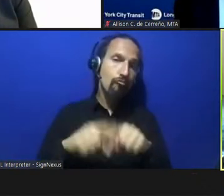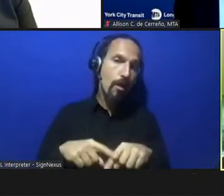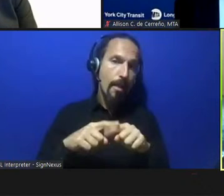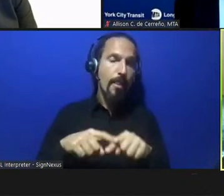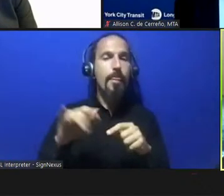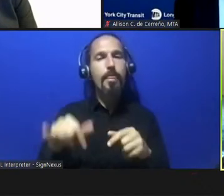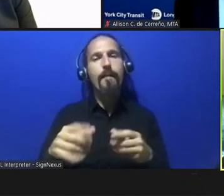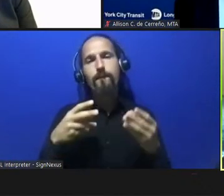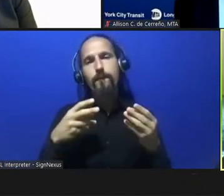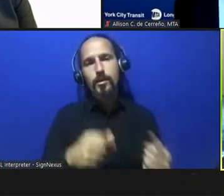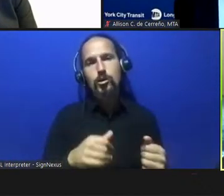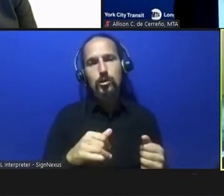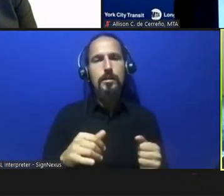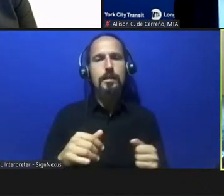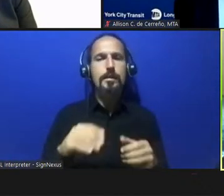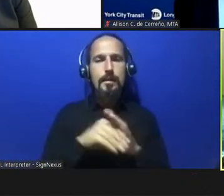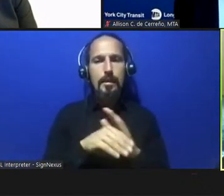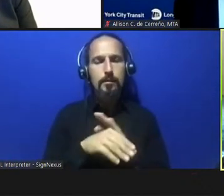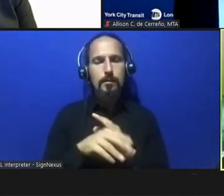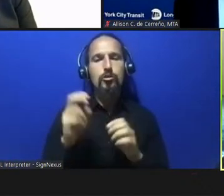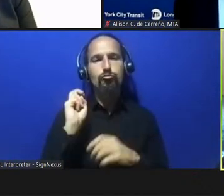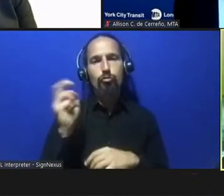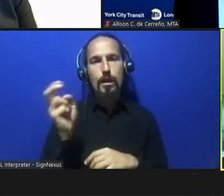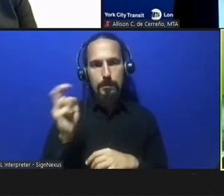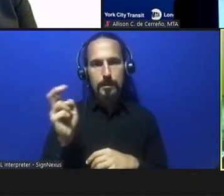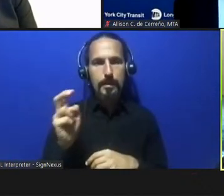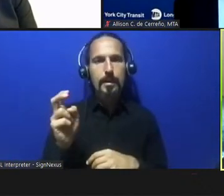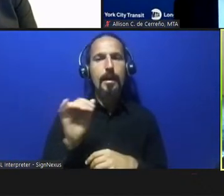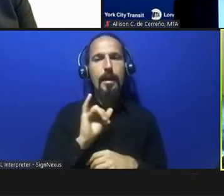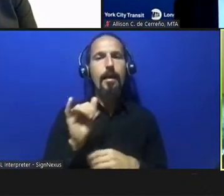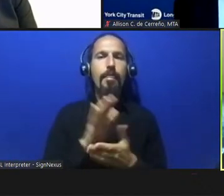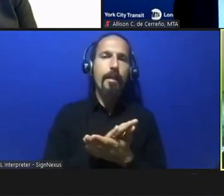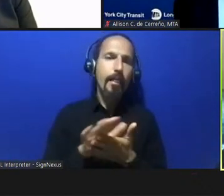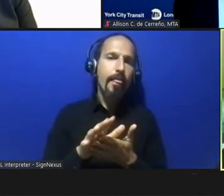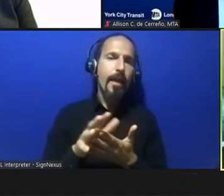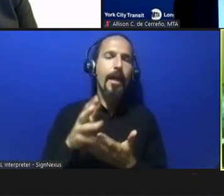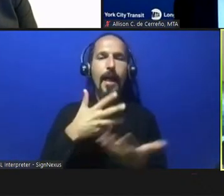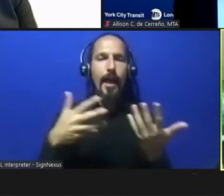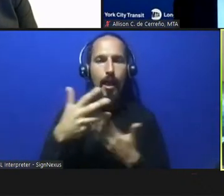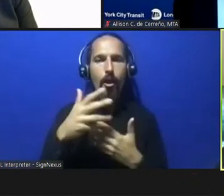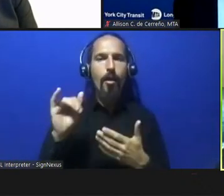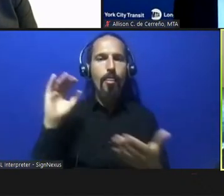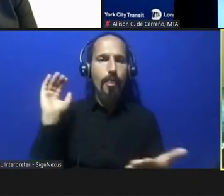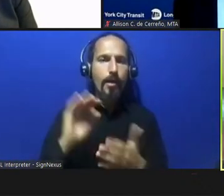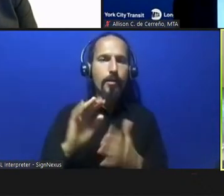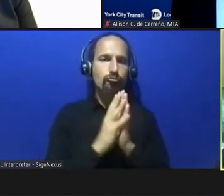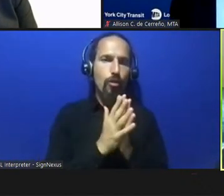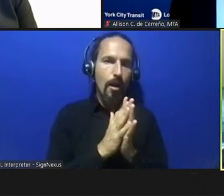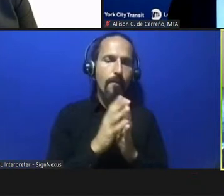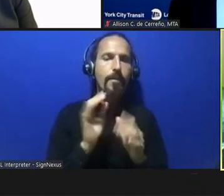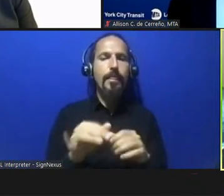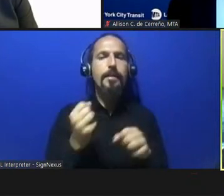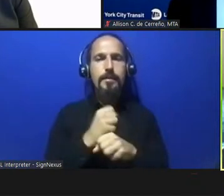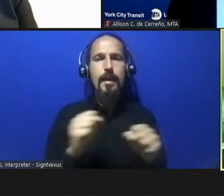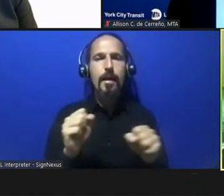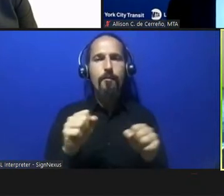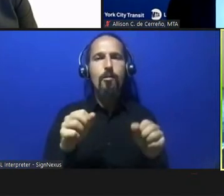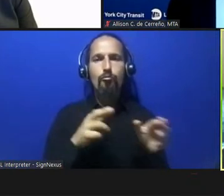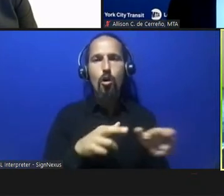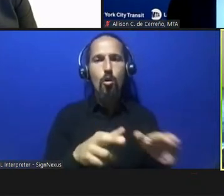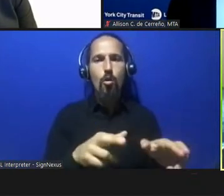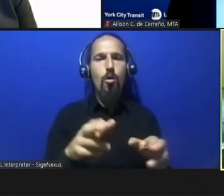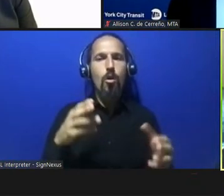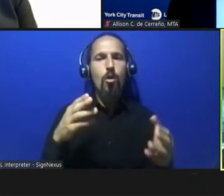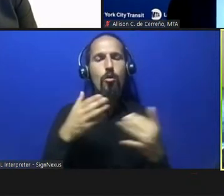efficient and accessible public transportation as well as cleaner air less traffic congestion and safer roads is through a